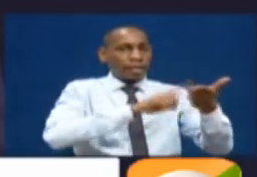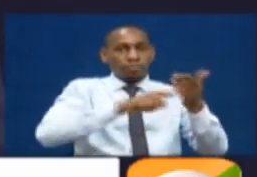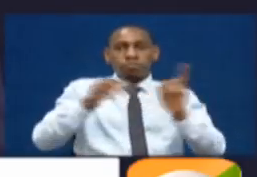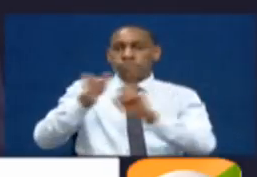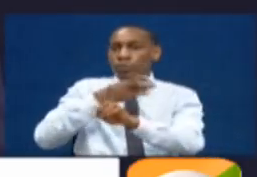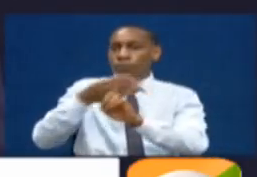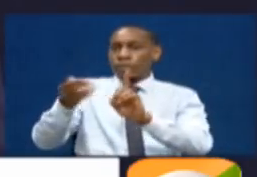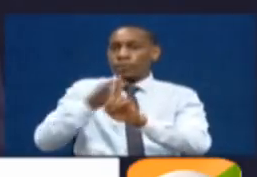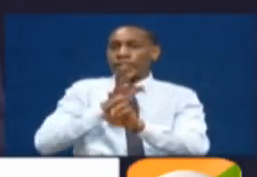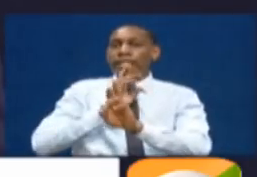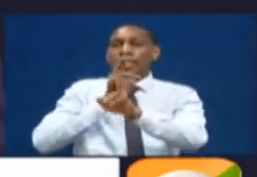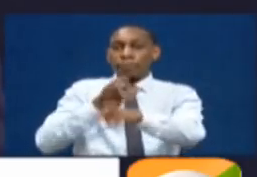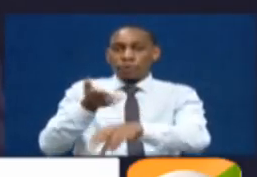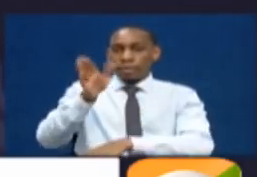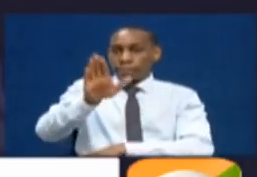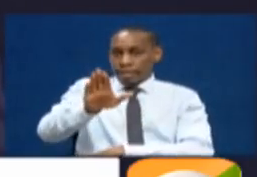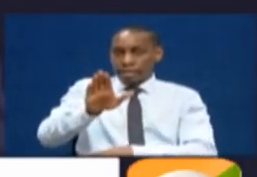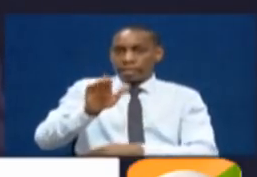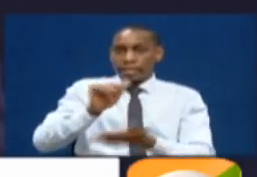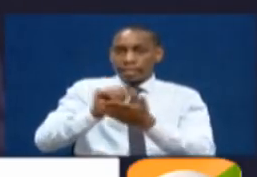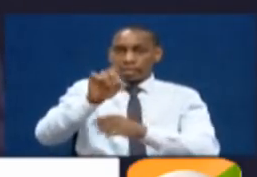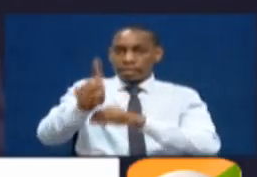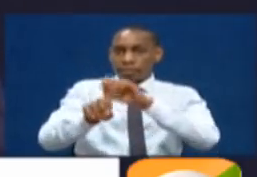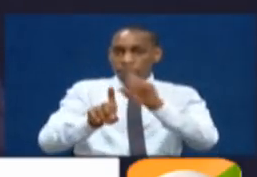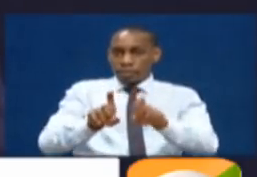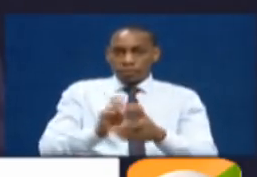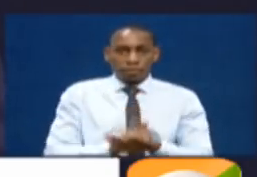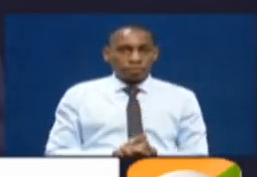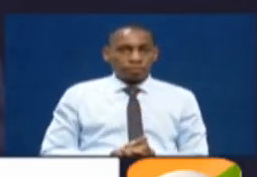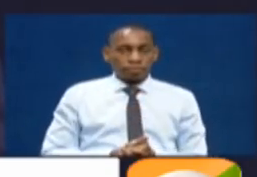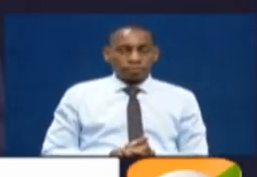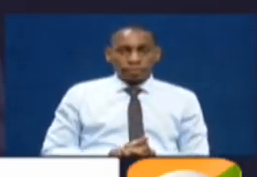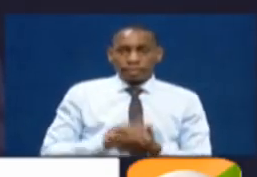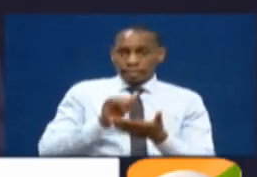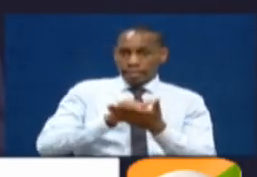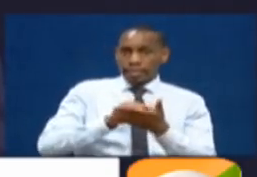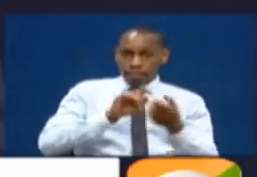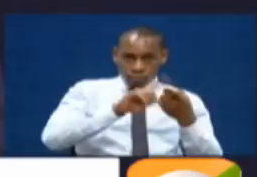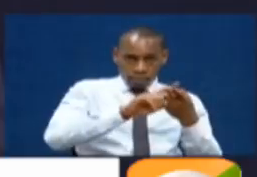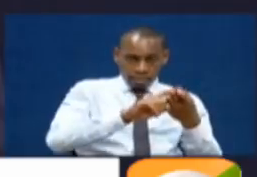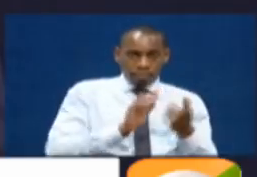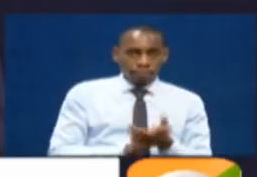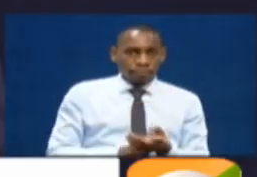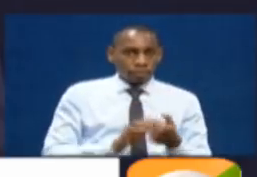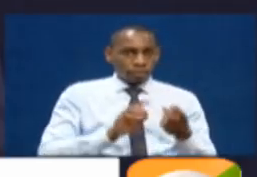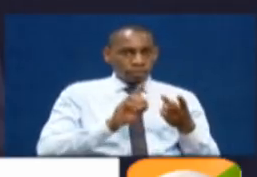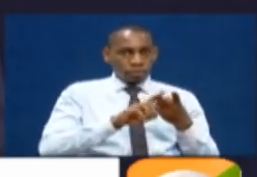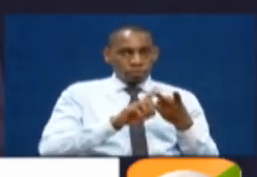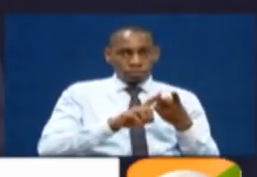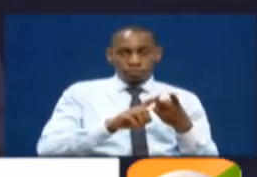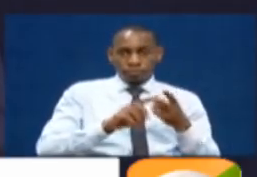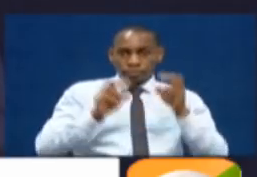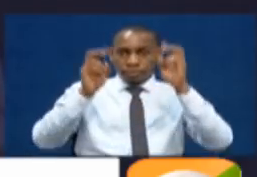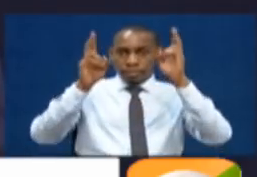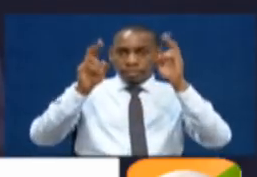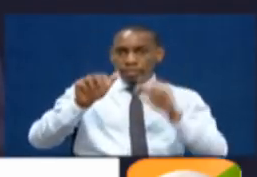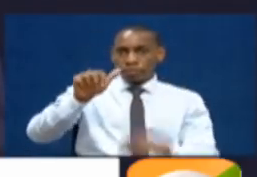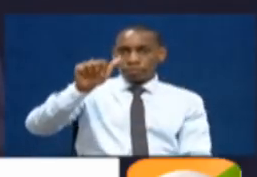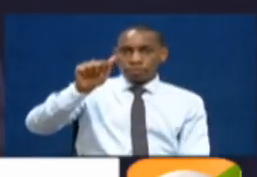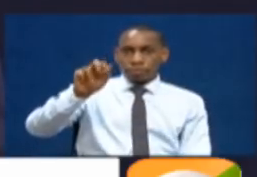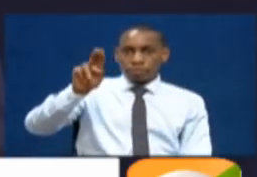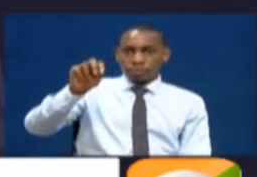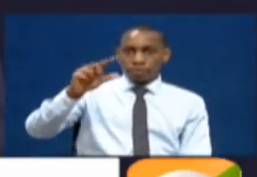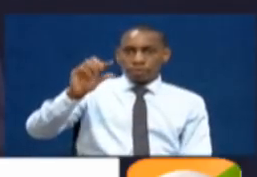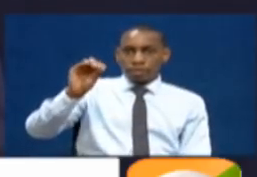outcome of that inquiry. So that is one thing. On the issue of the Anglo leasing, I have been a